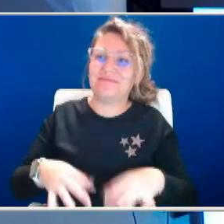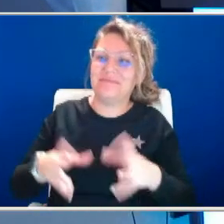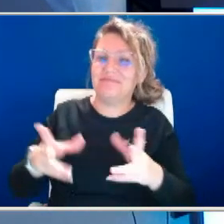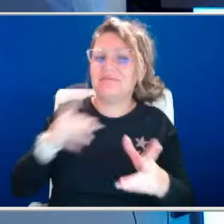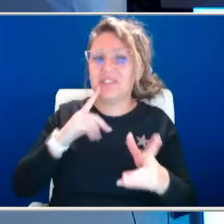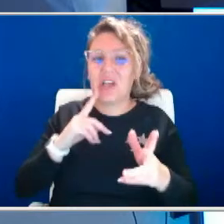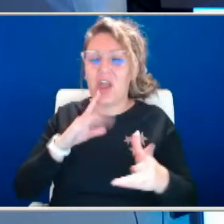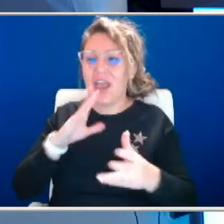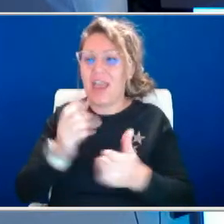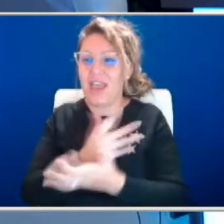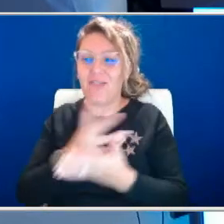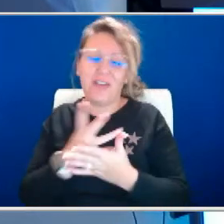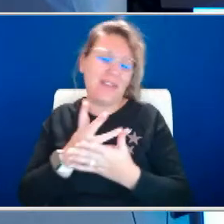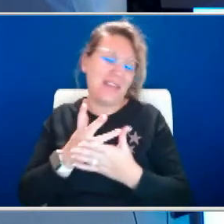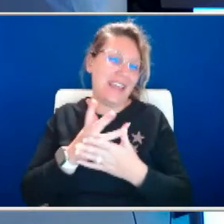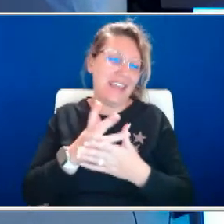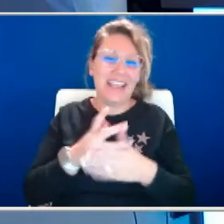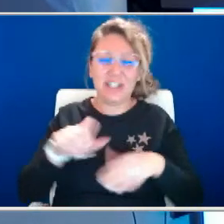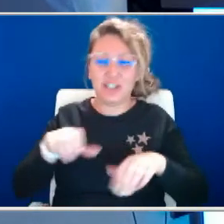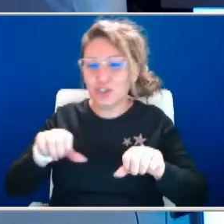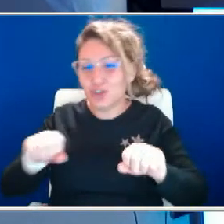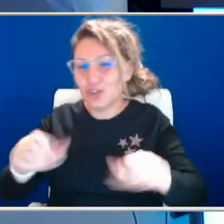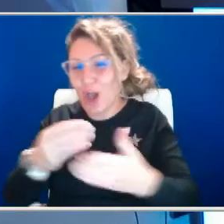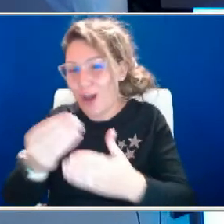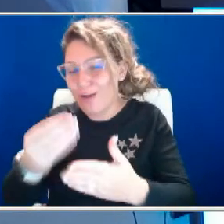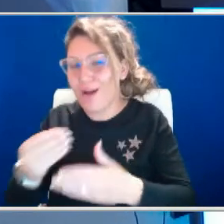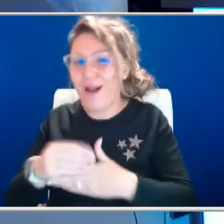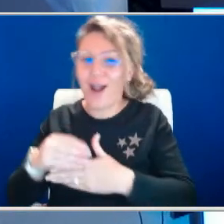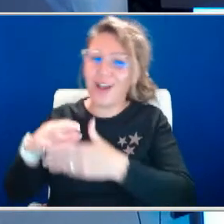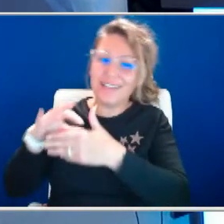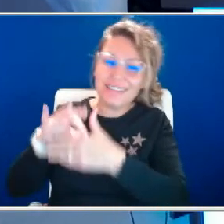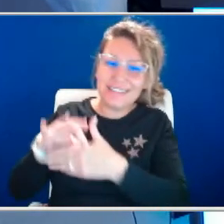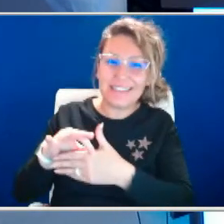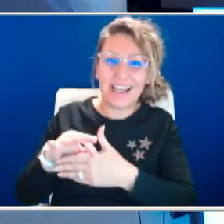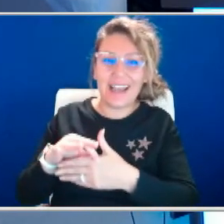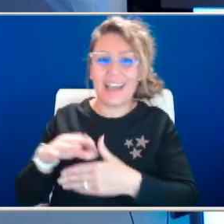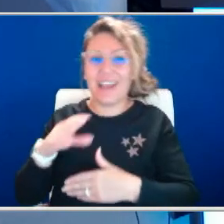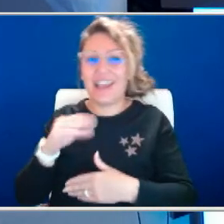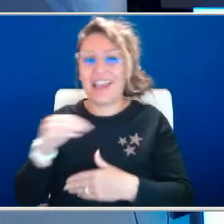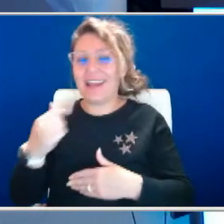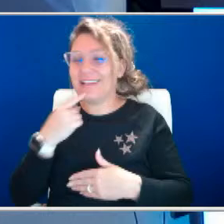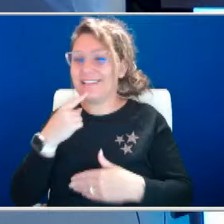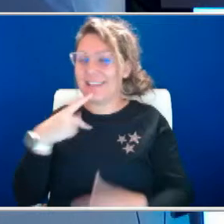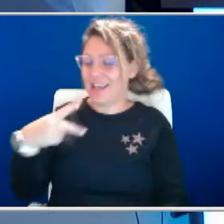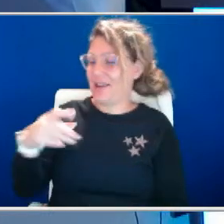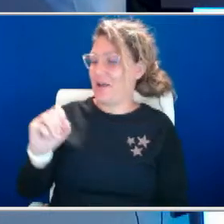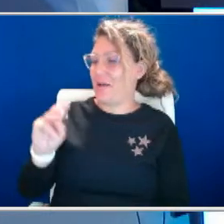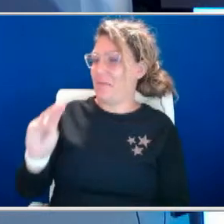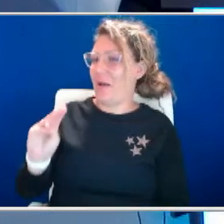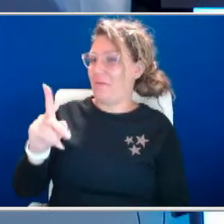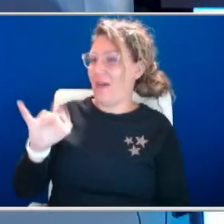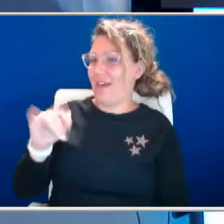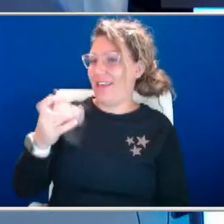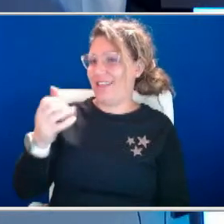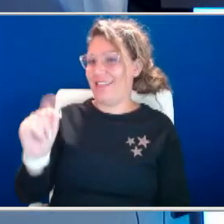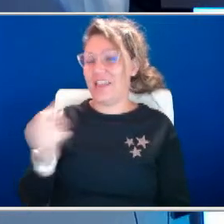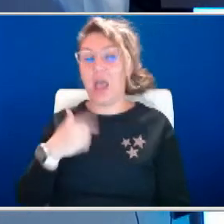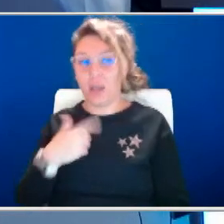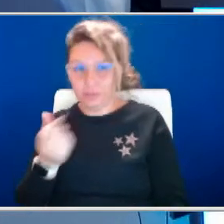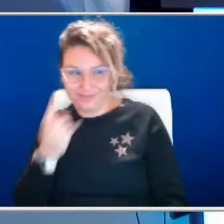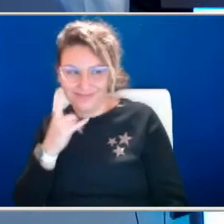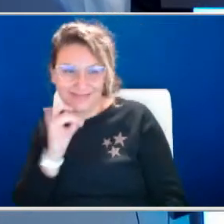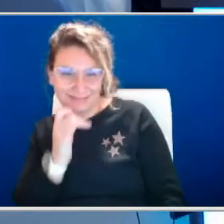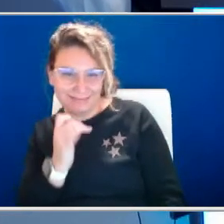and the layman's terms. You got to That's put what it in layman's terms. That's what we love. Although Okay. I did say Palm Pilot earlier. Though. You did. I got that too, sadly.